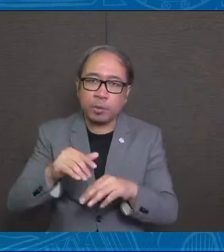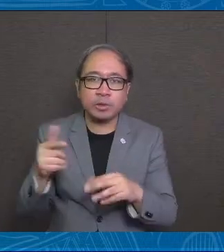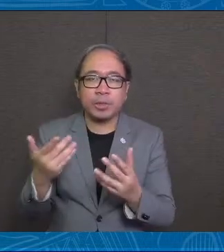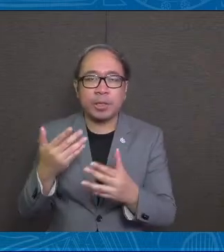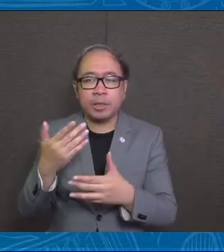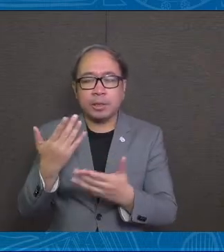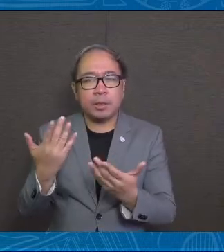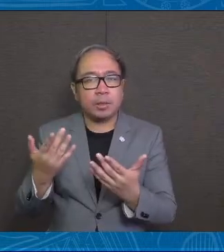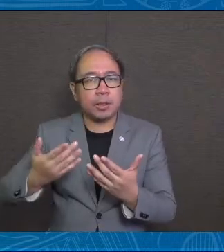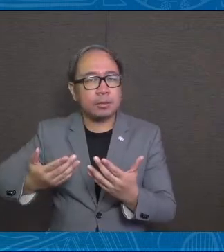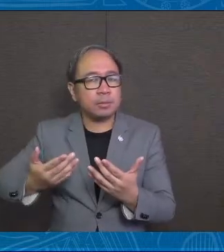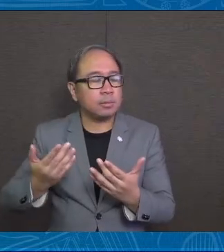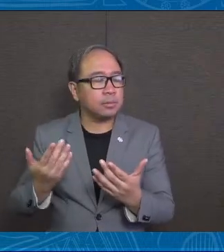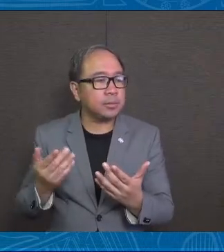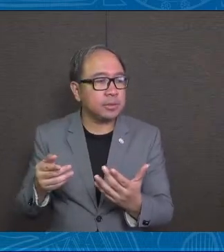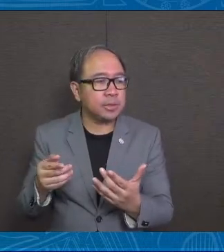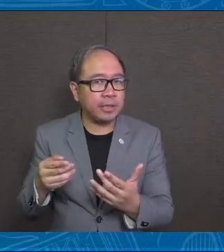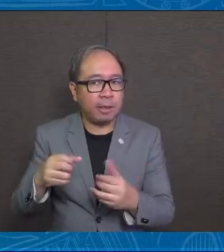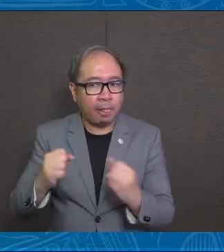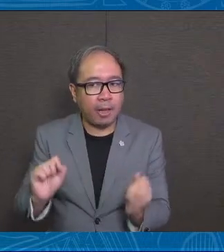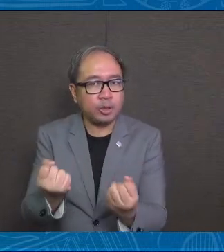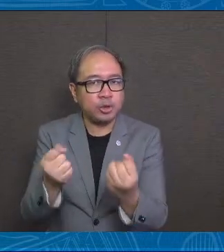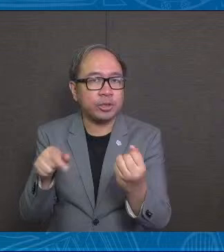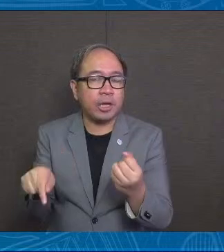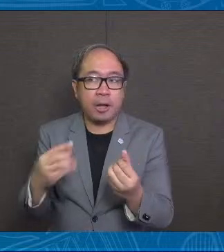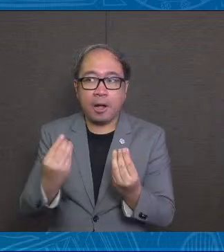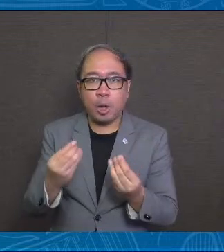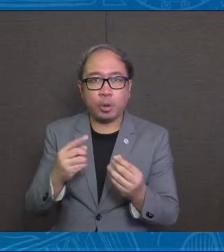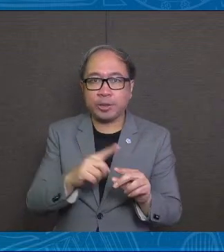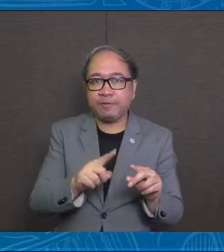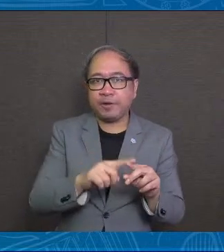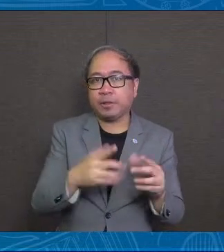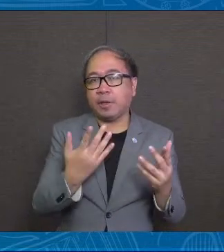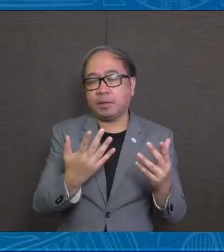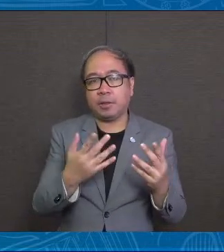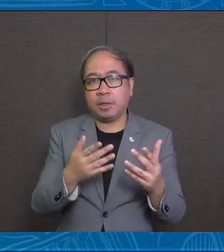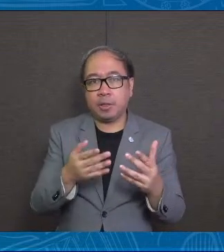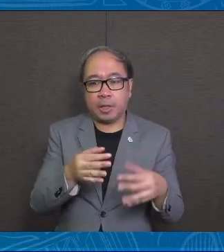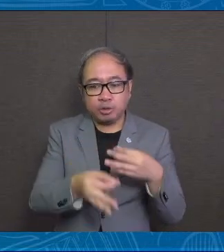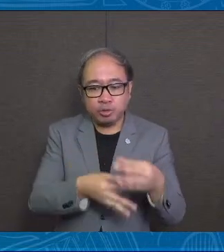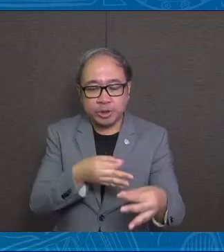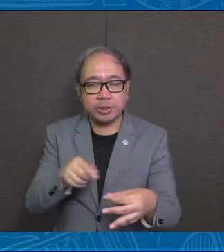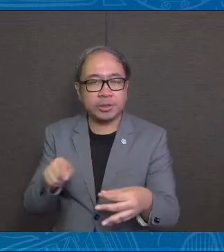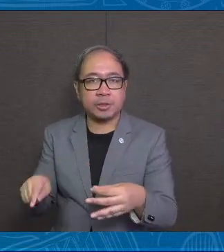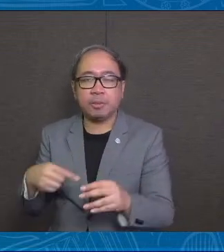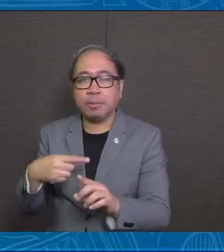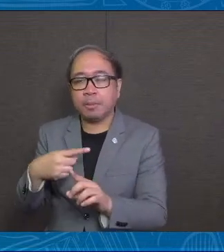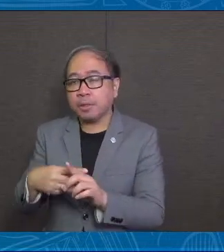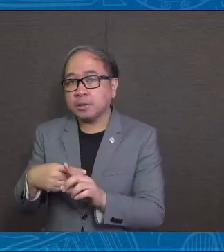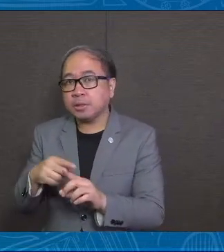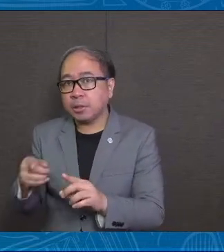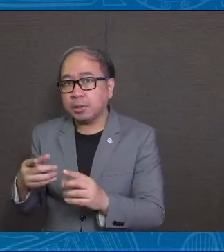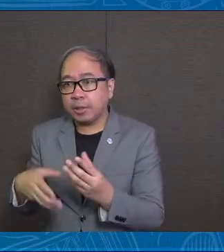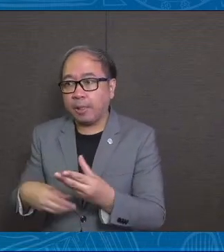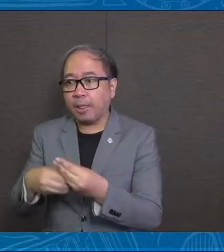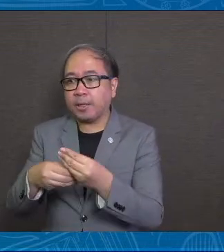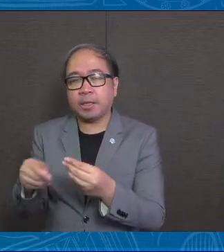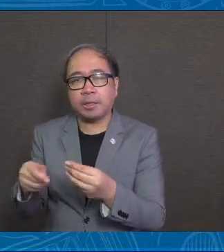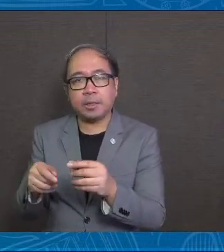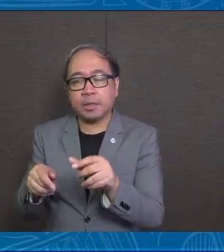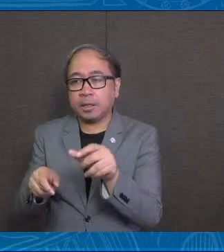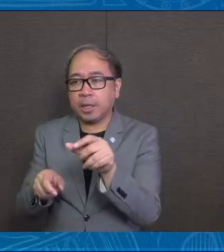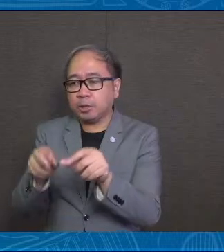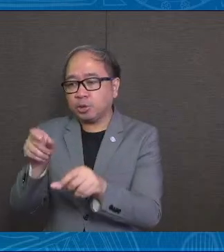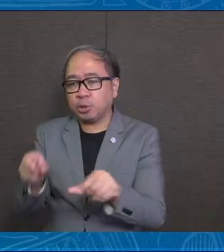part and parcel of the suite of instruments and processes available through anticipatory action to add in adaptive social protection, especially